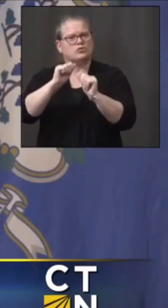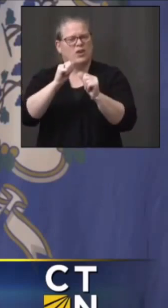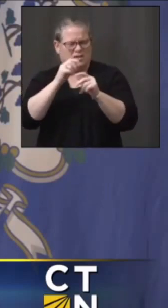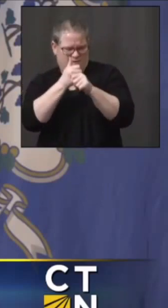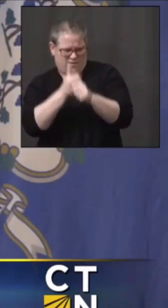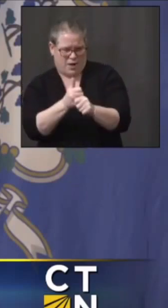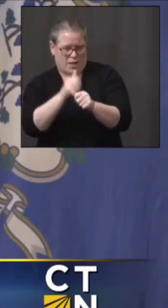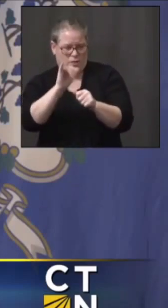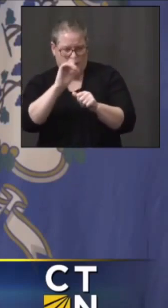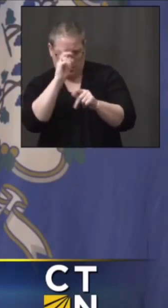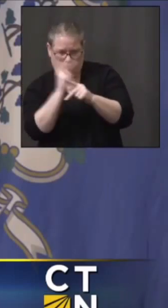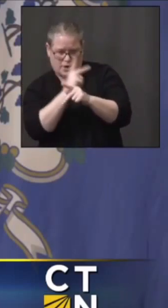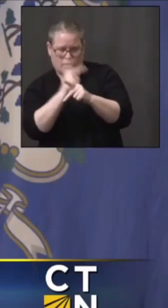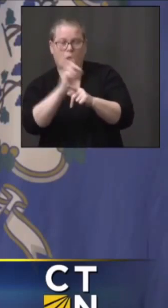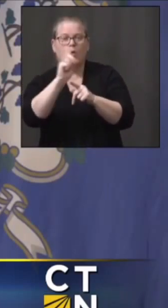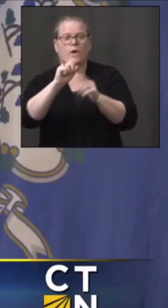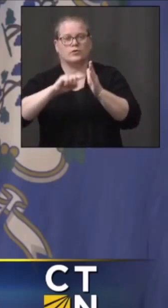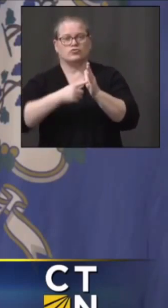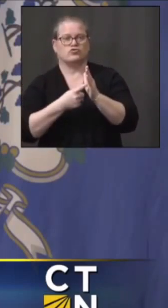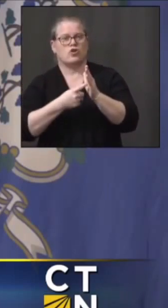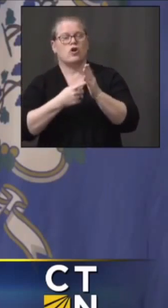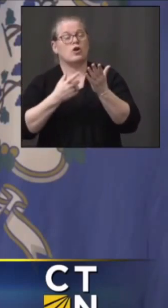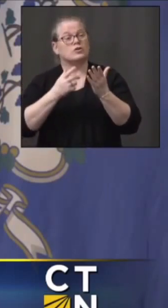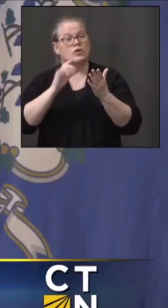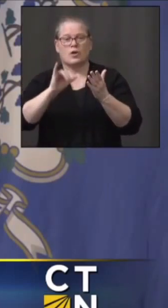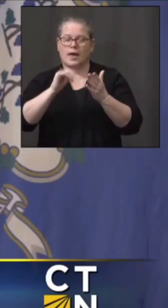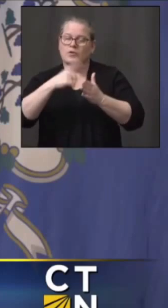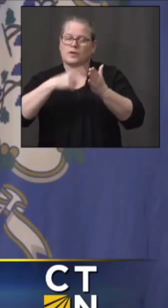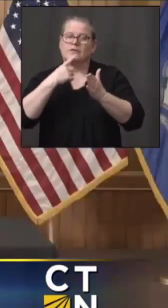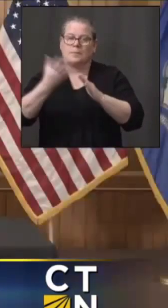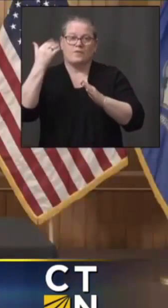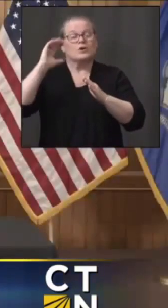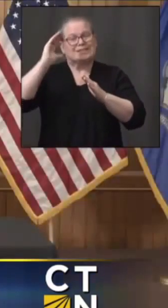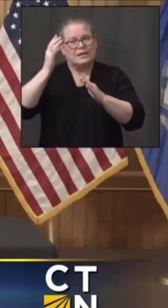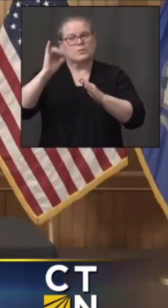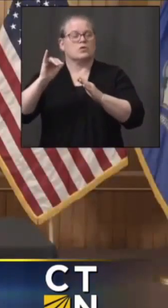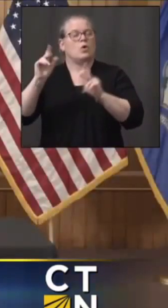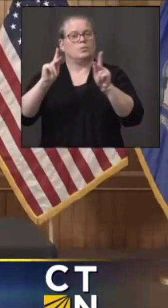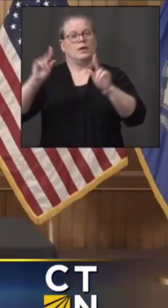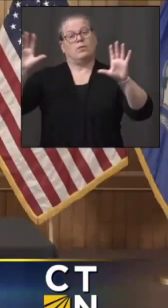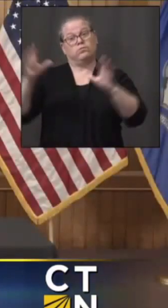thinking about opening and closing things. Okay, thank you very much.